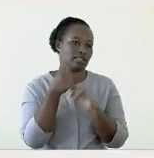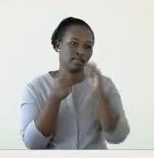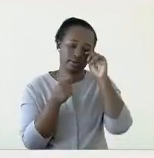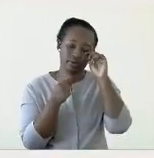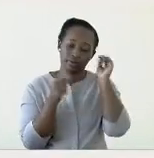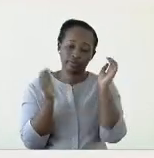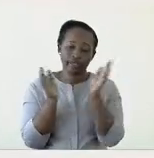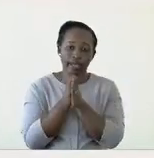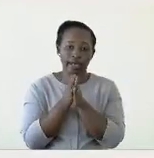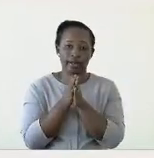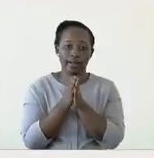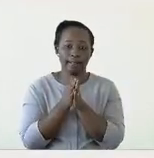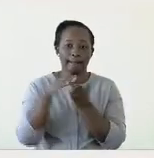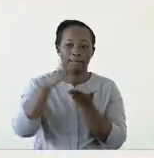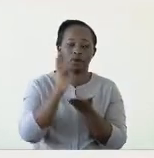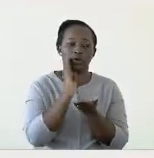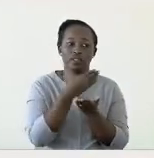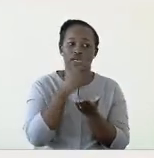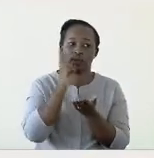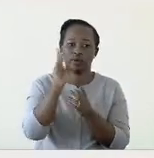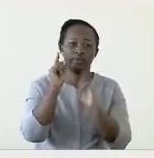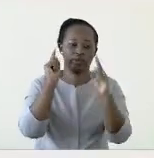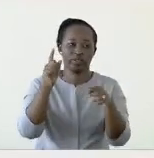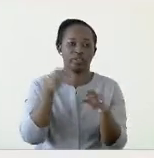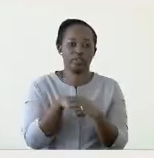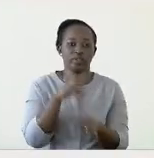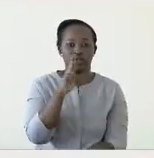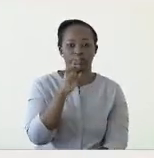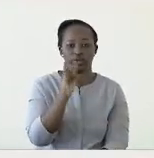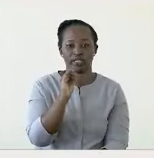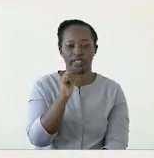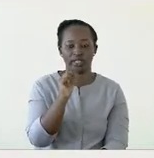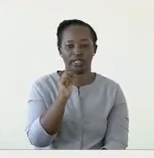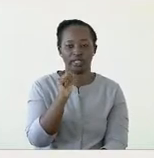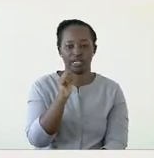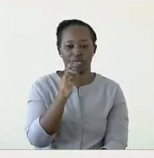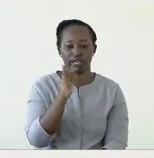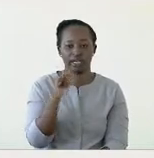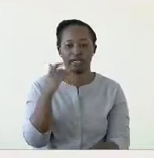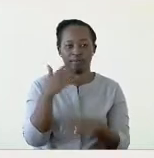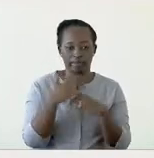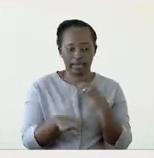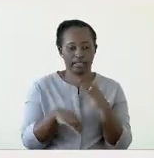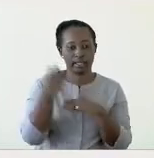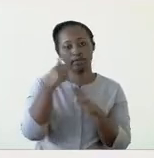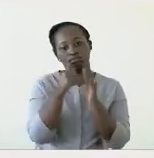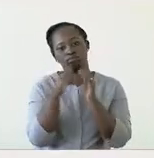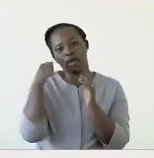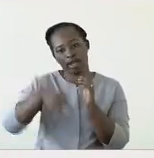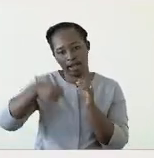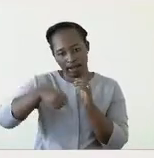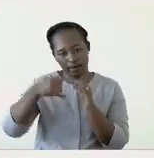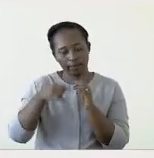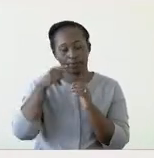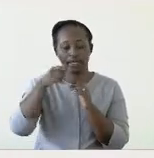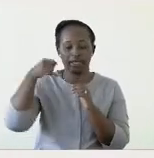And eventually, more water is going to reach into the urinary bladder. And you find you're going to urinate the urine, which has got